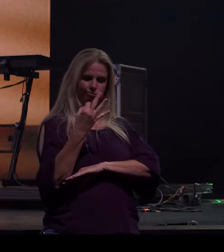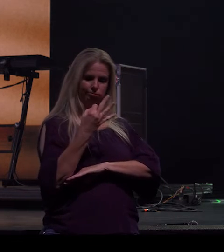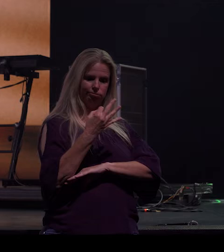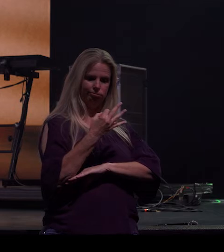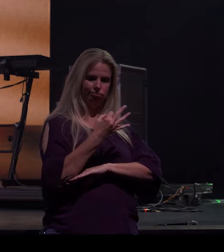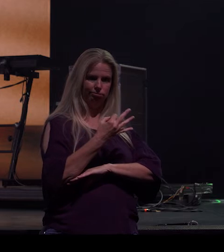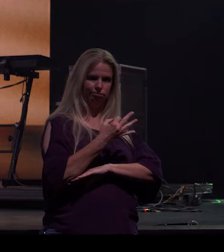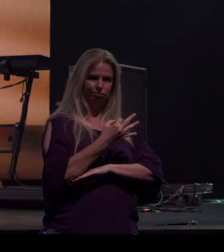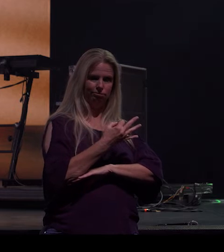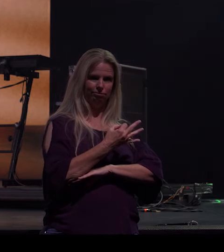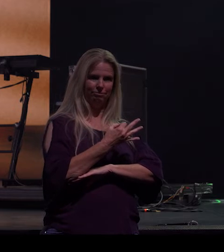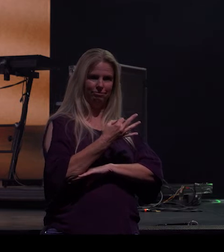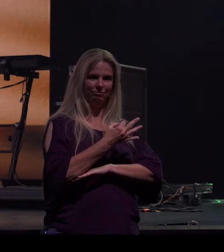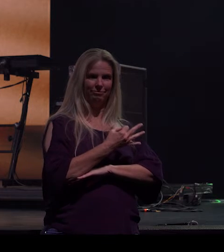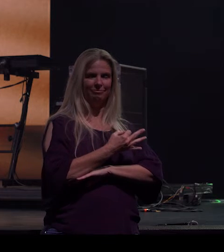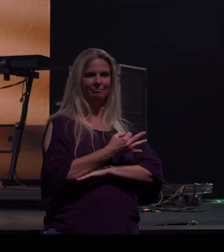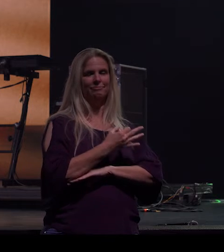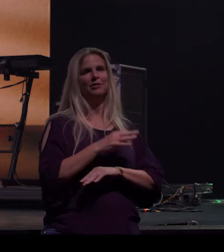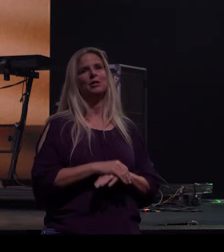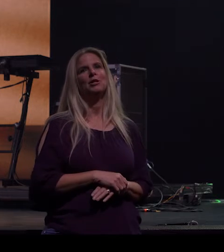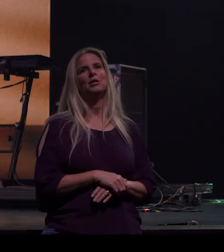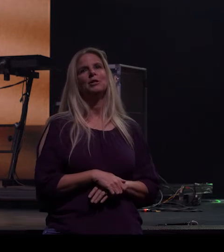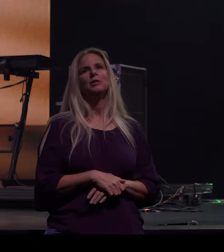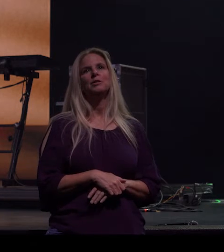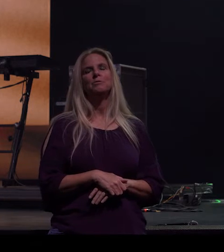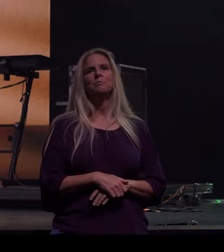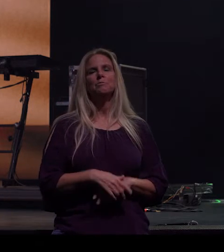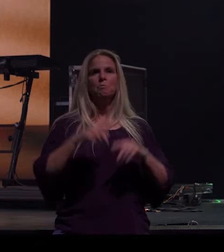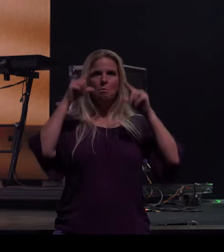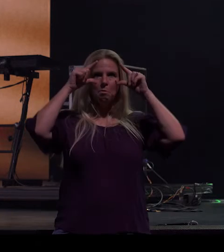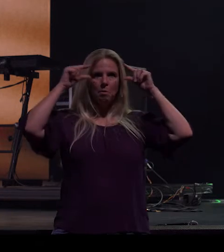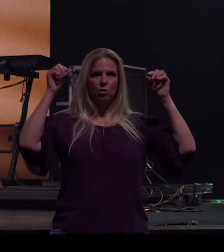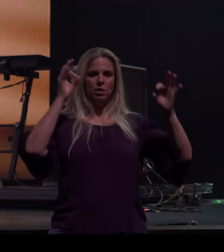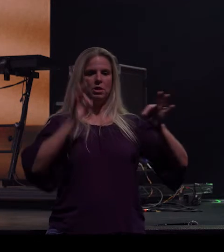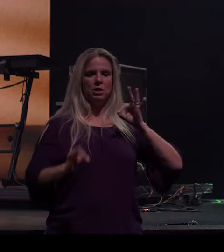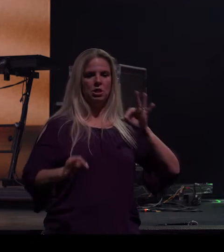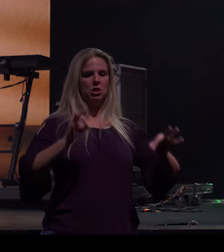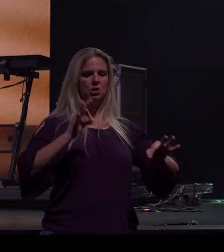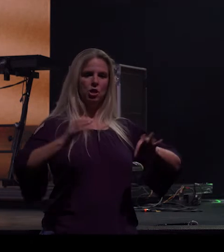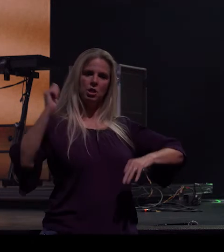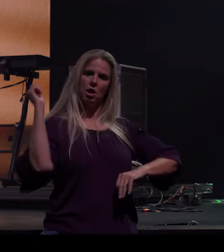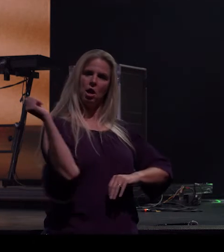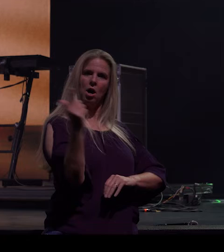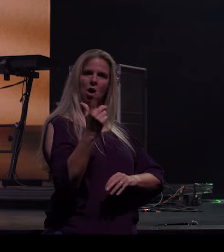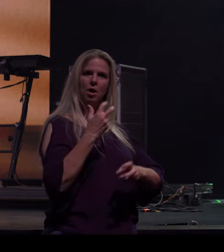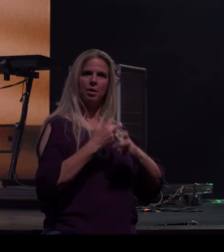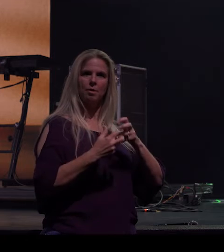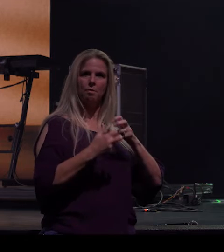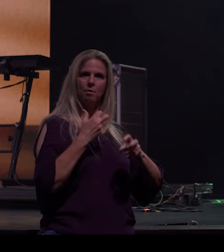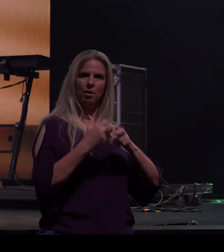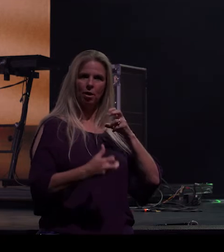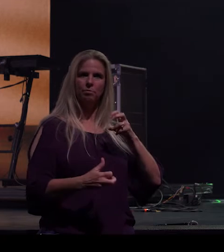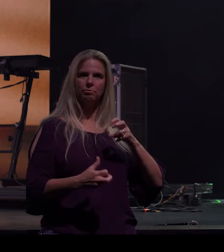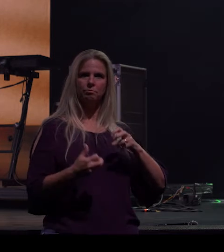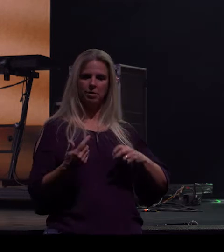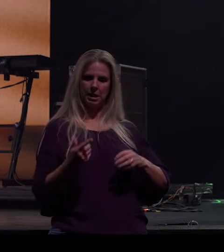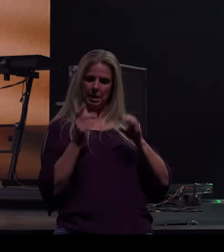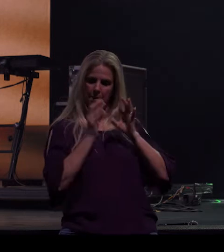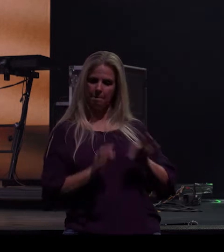morning, sunrise till sunset, Moses is up there judging everybody's problems because he's the man.